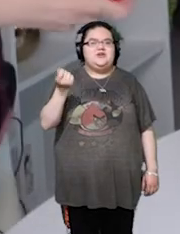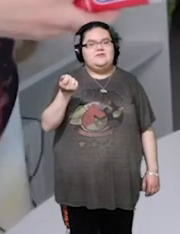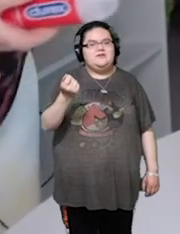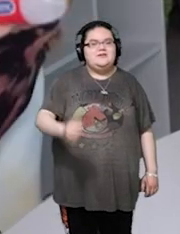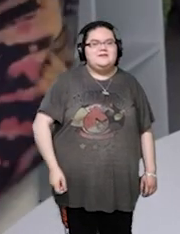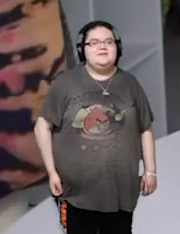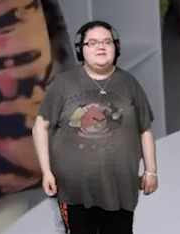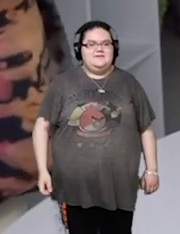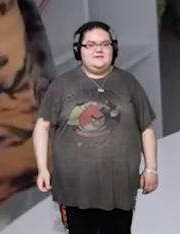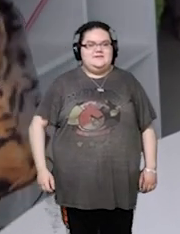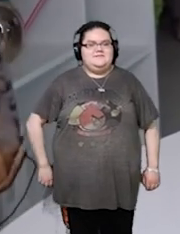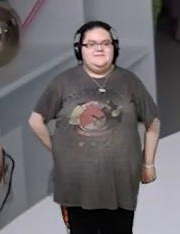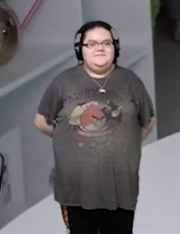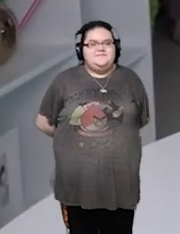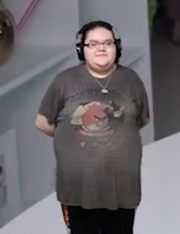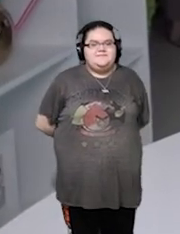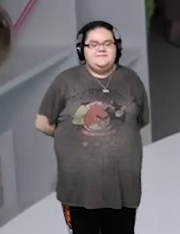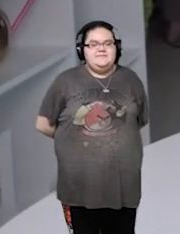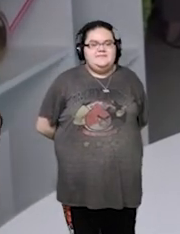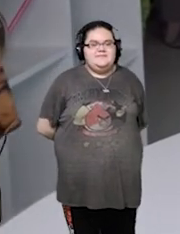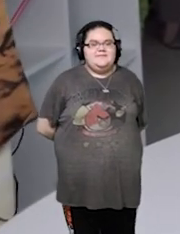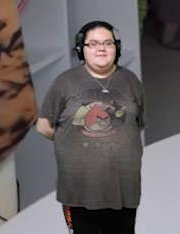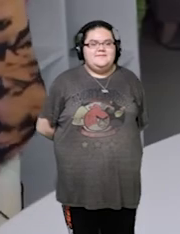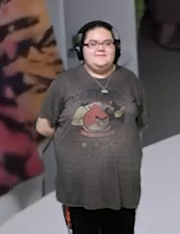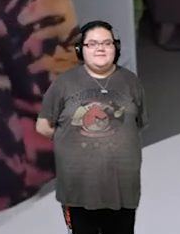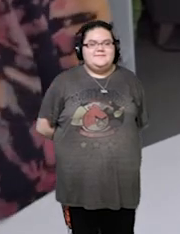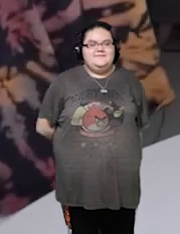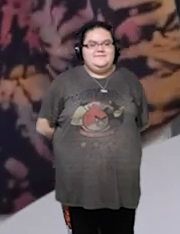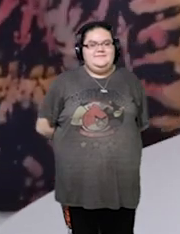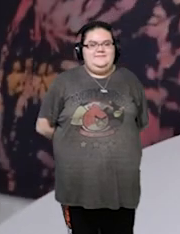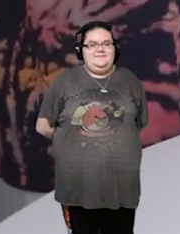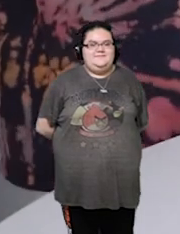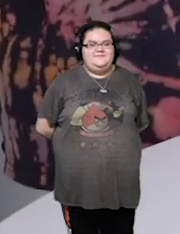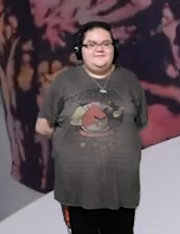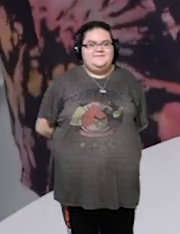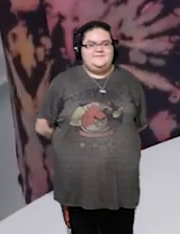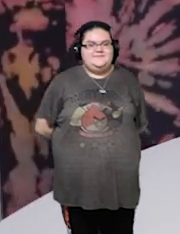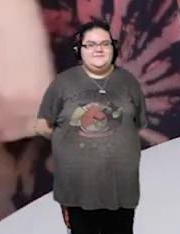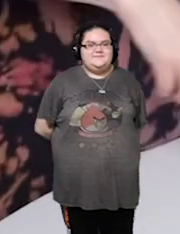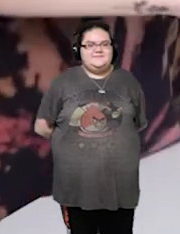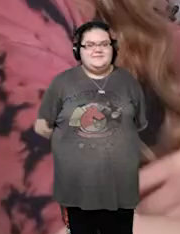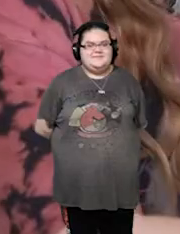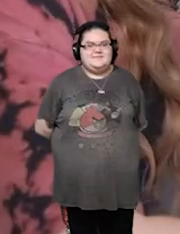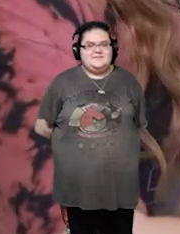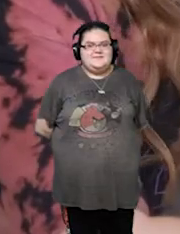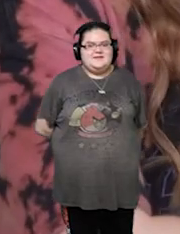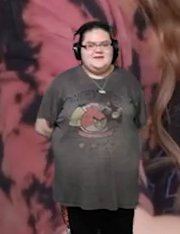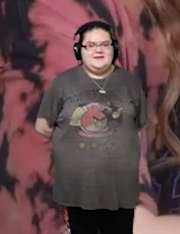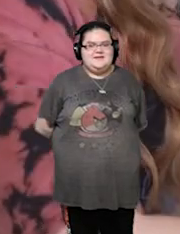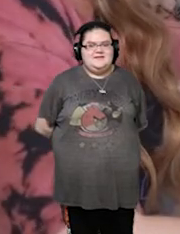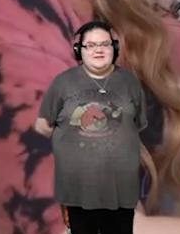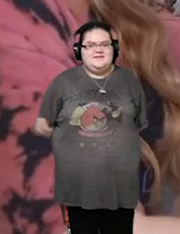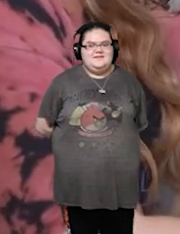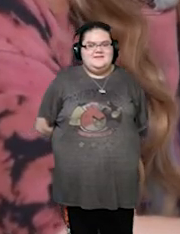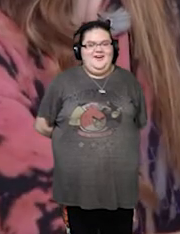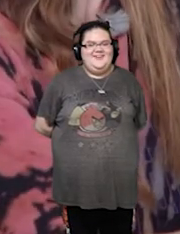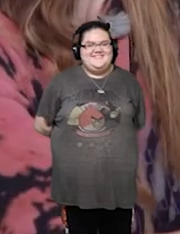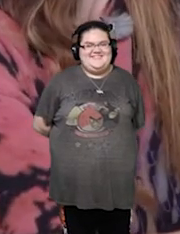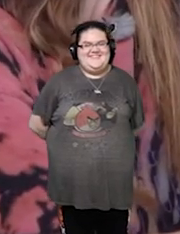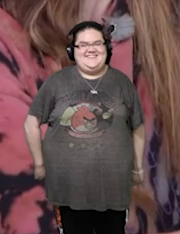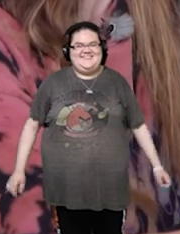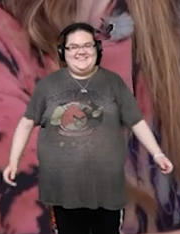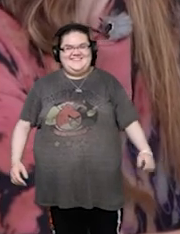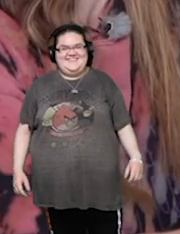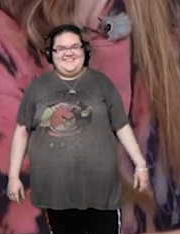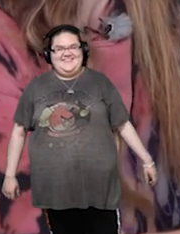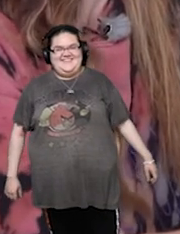Tweezer. I have no idea why they want me in on this one. I honestly don't know why they want me here. Like a dildo or something. Oh,